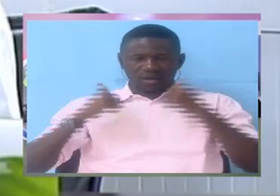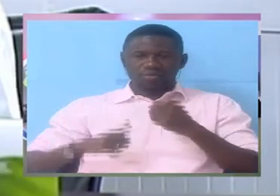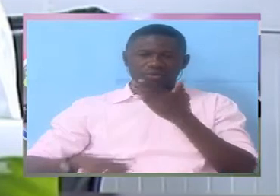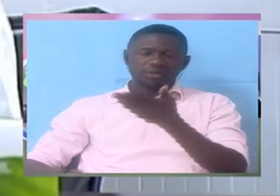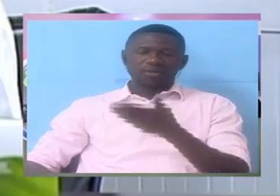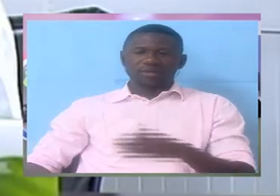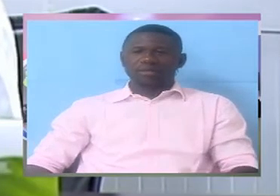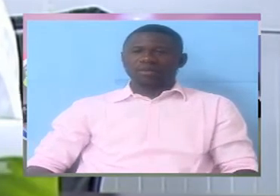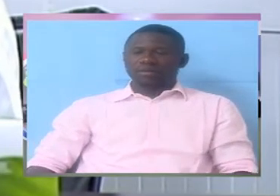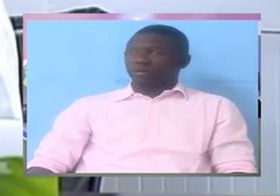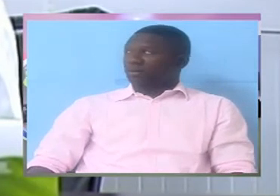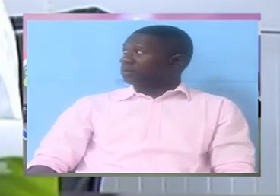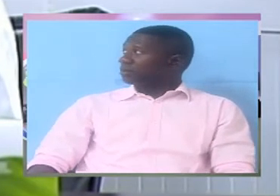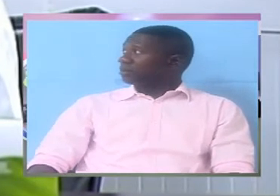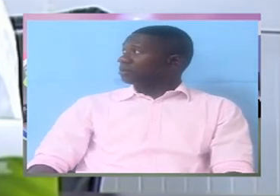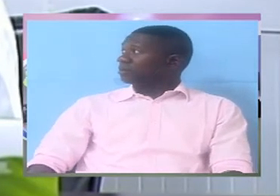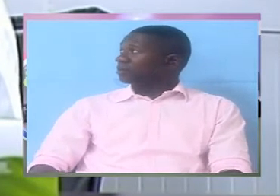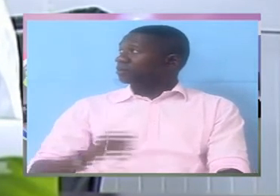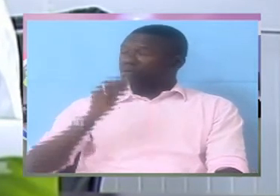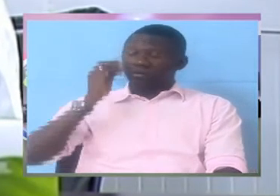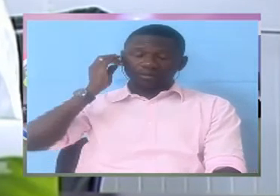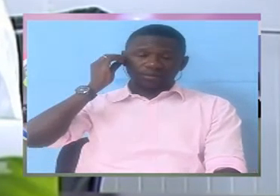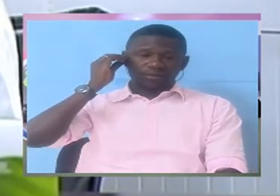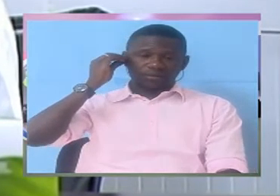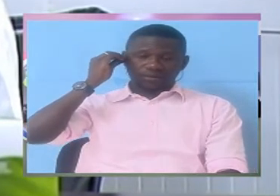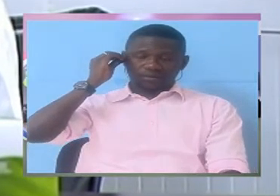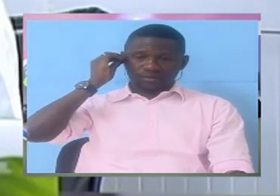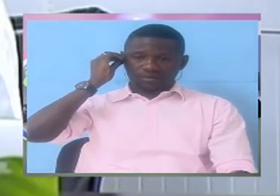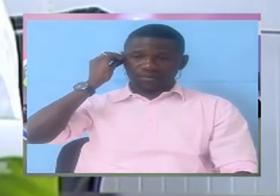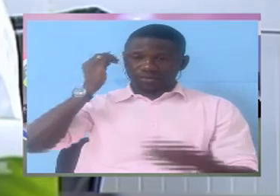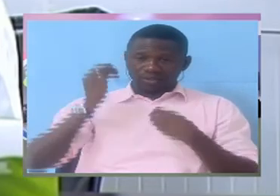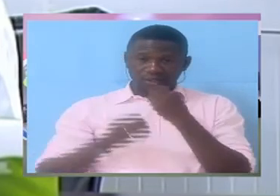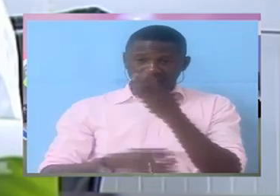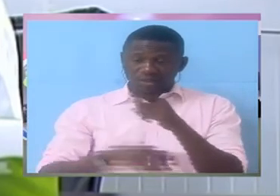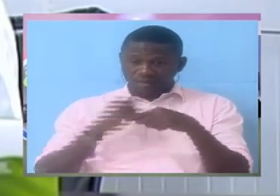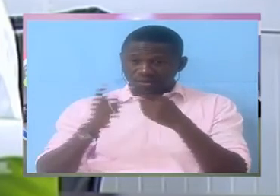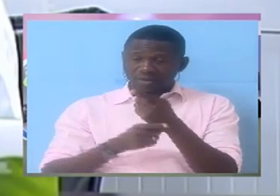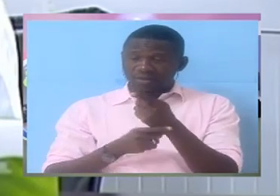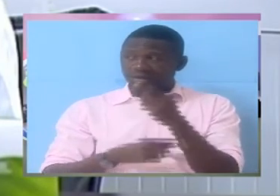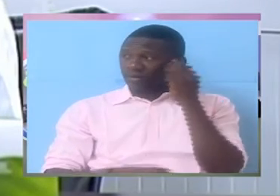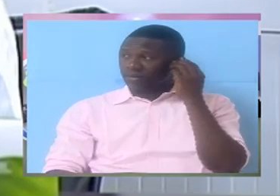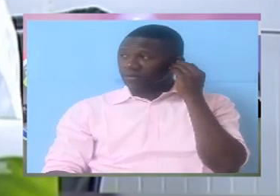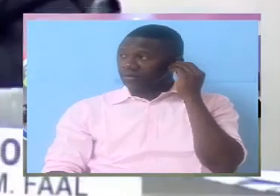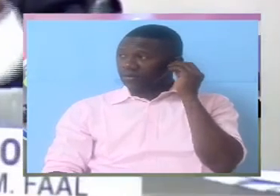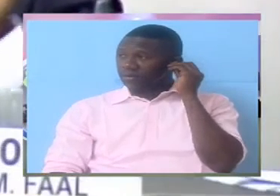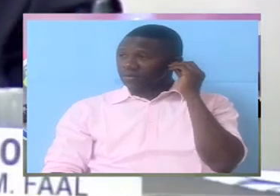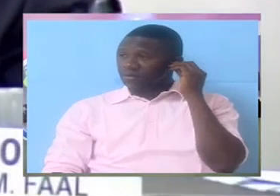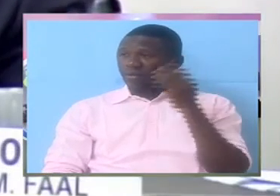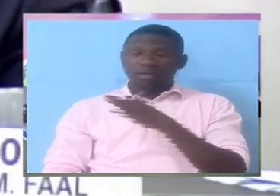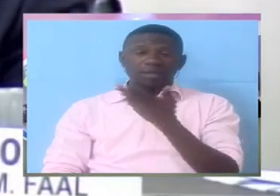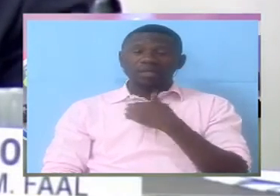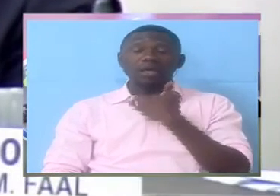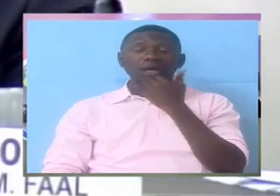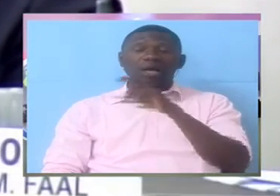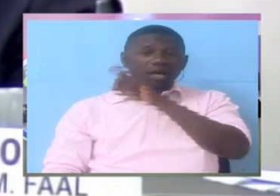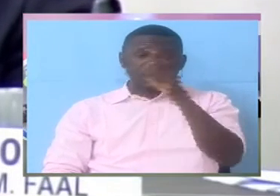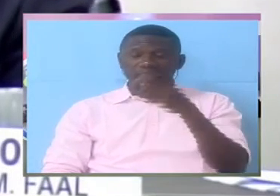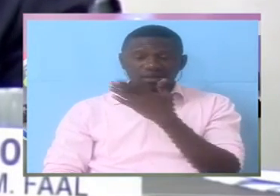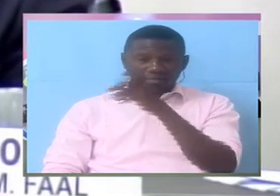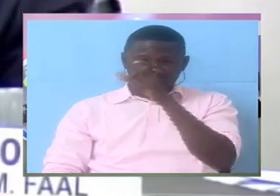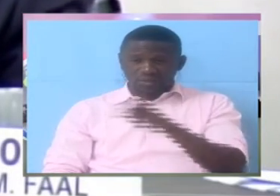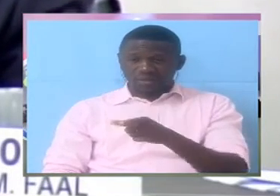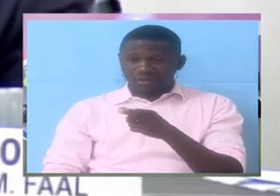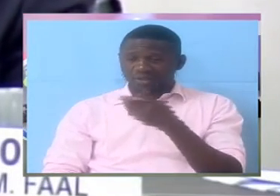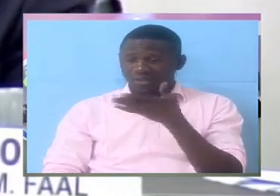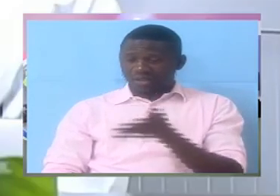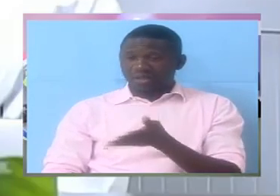Going on? Counsel? Did I say that? Well, ask anybody present here, they will tell you that you said